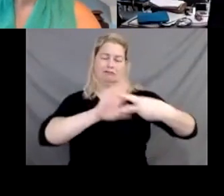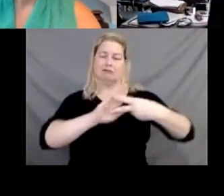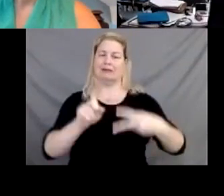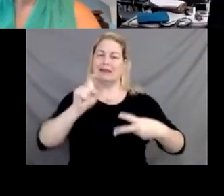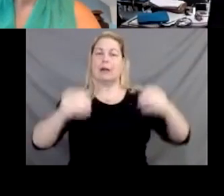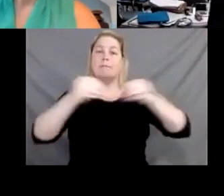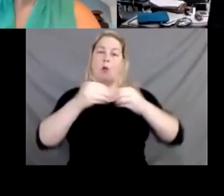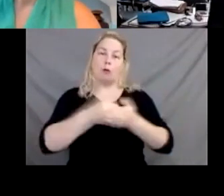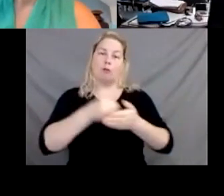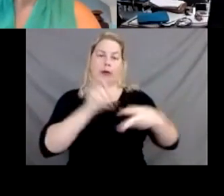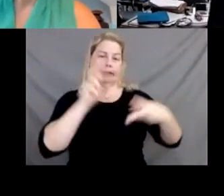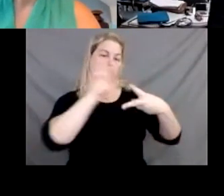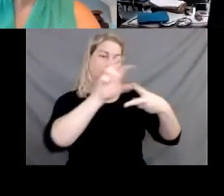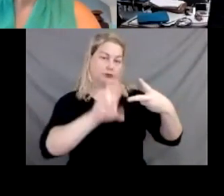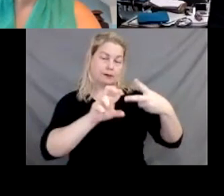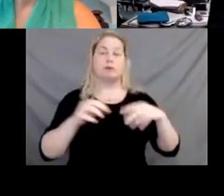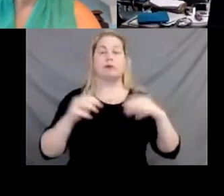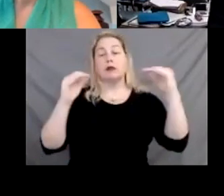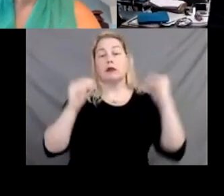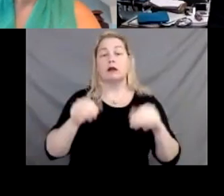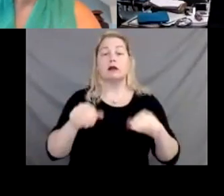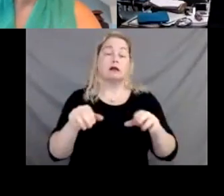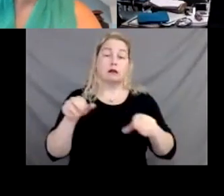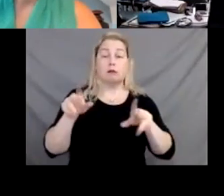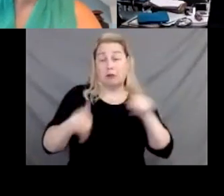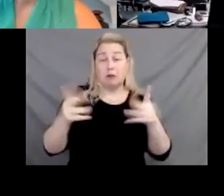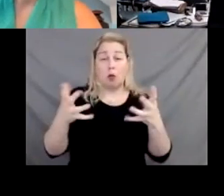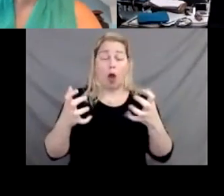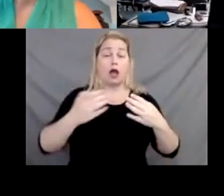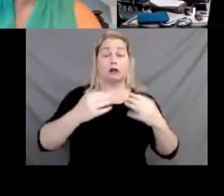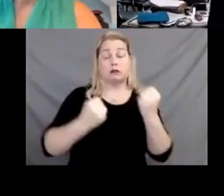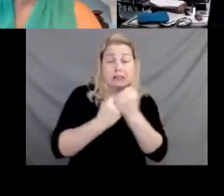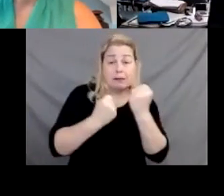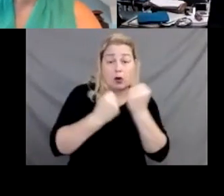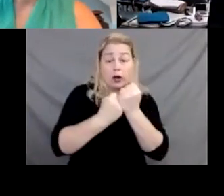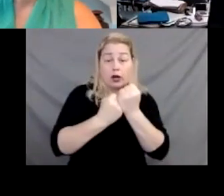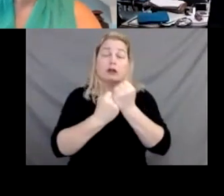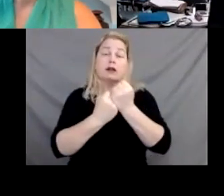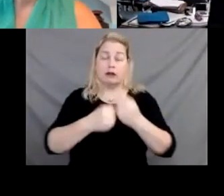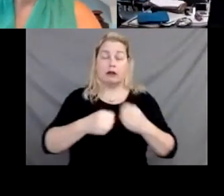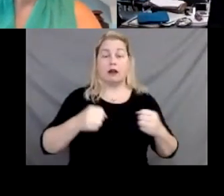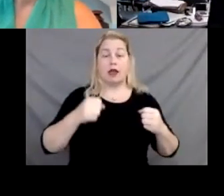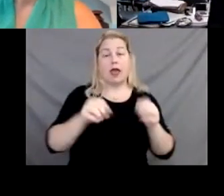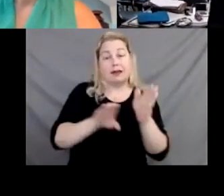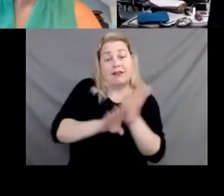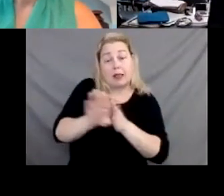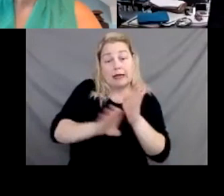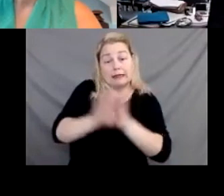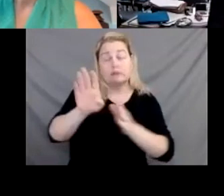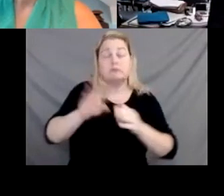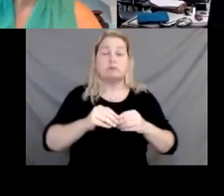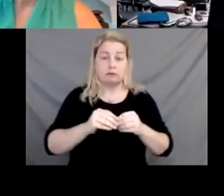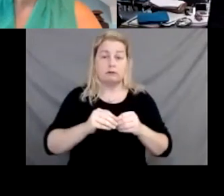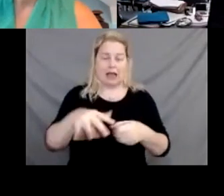as well as support for neighborhood and transit development. We think these are